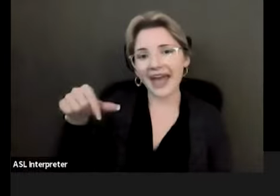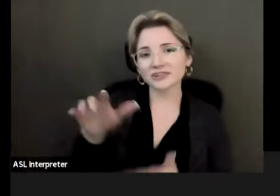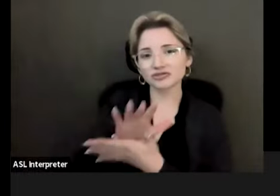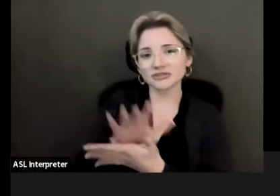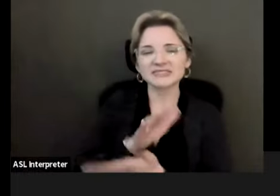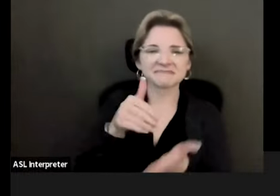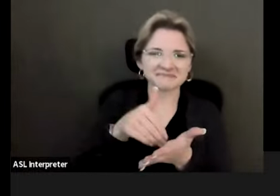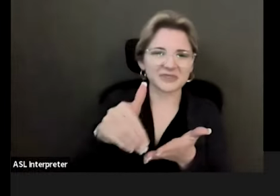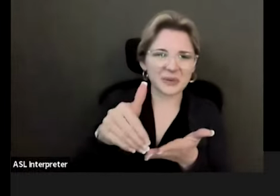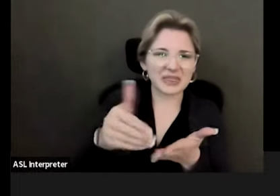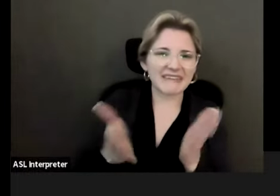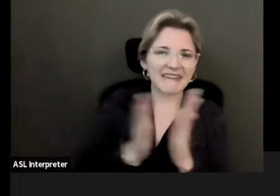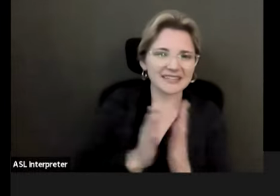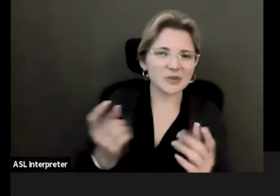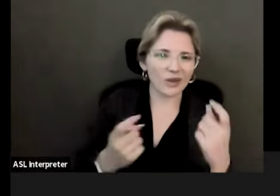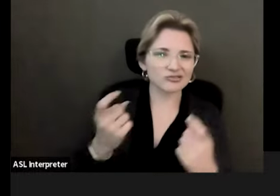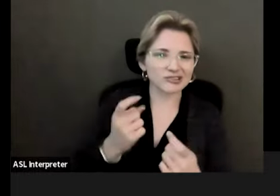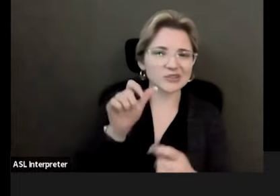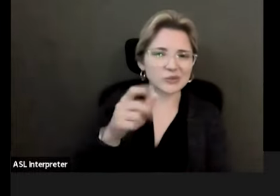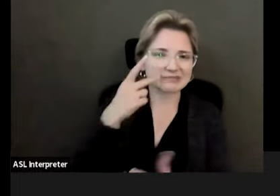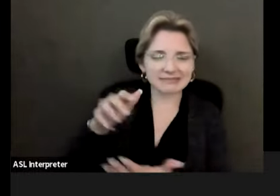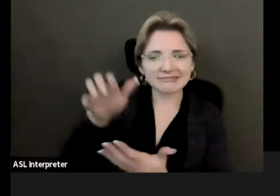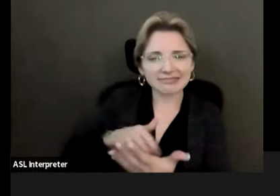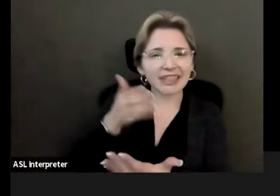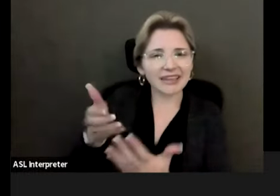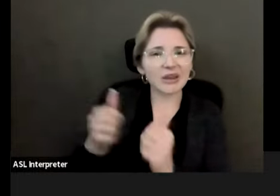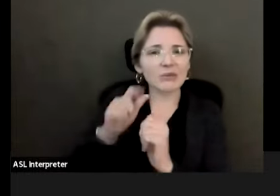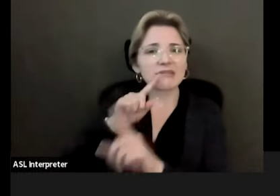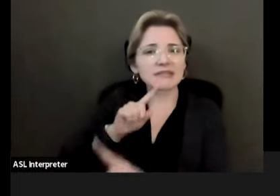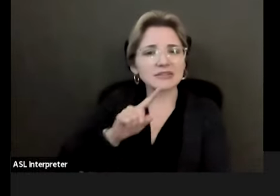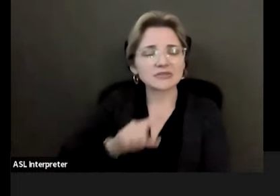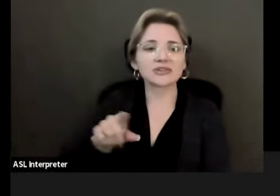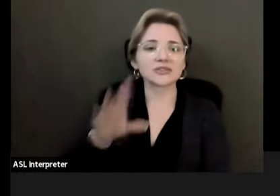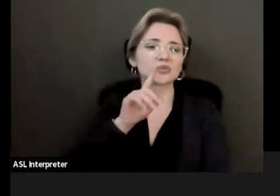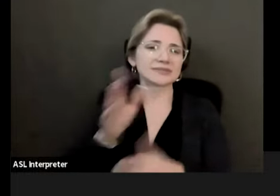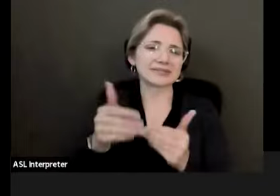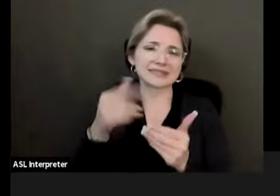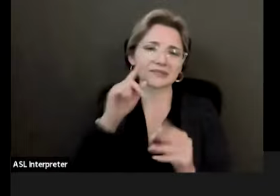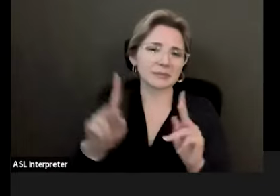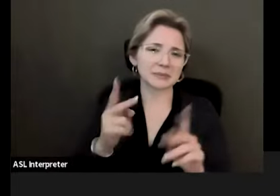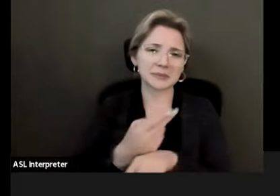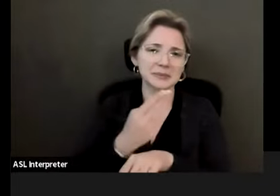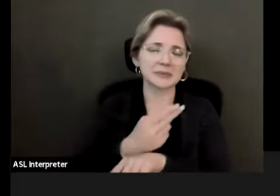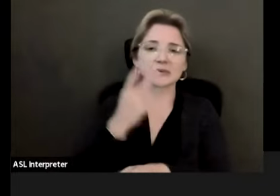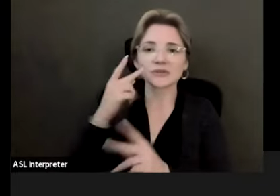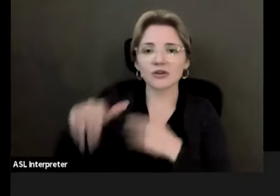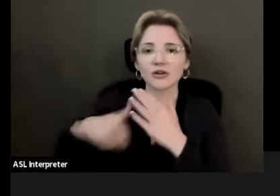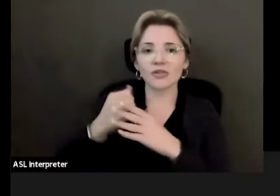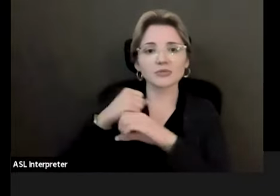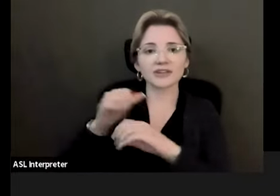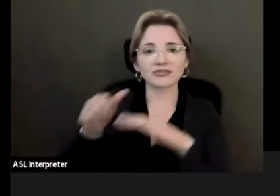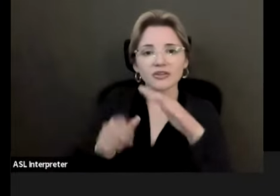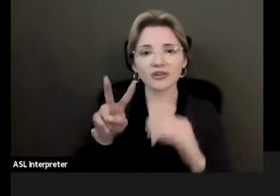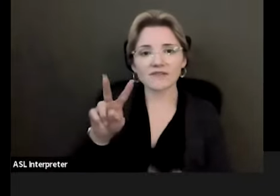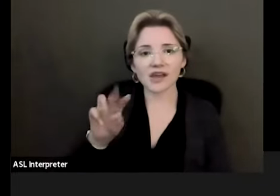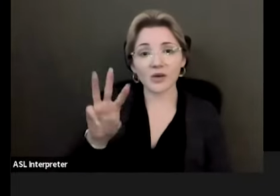are accessible, things that are easy to use that really explain the protections under VAWA. So I'm not sure